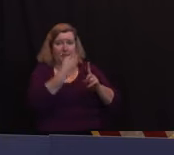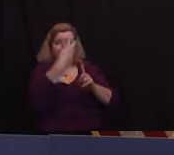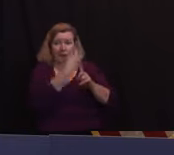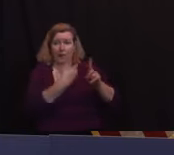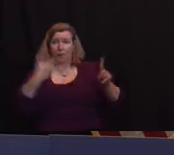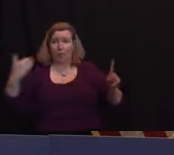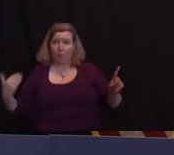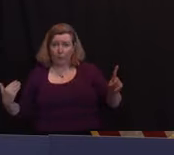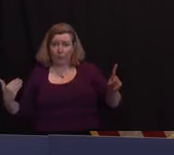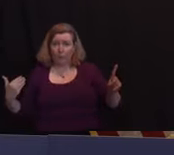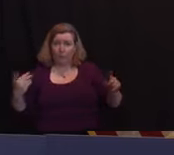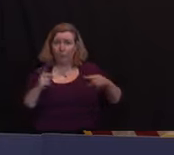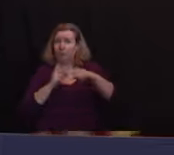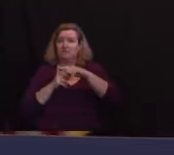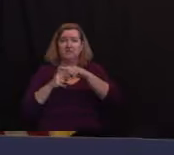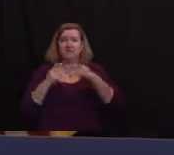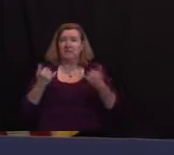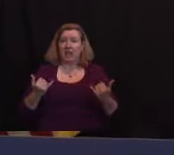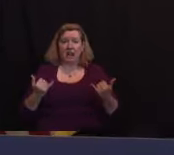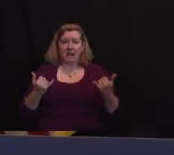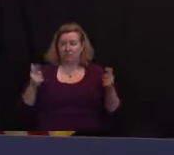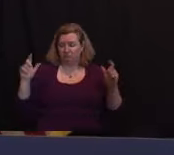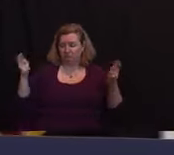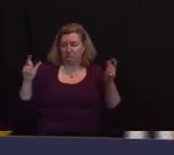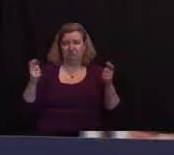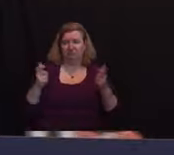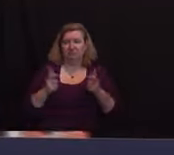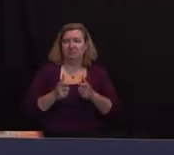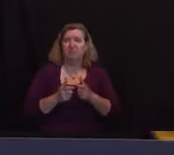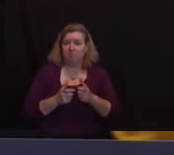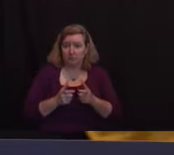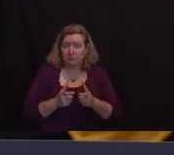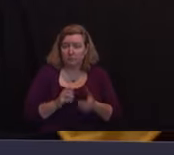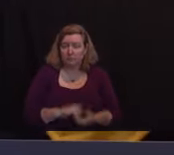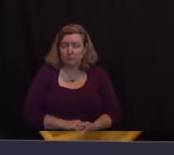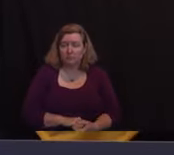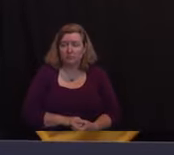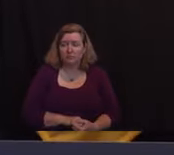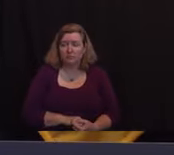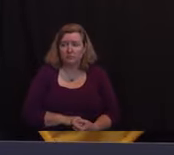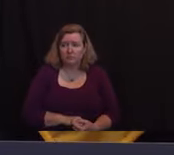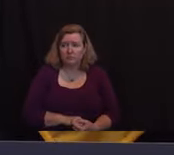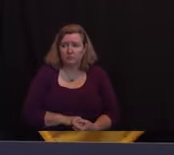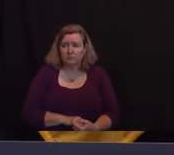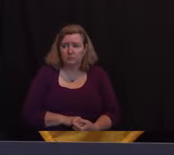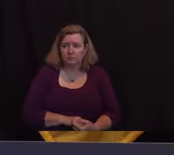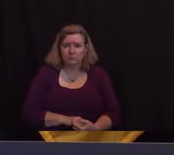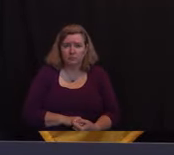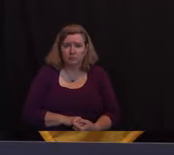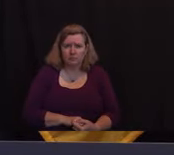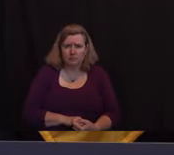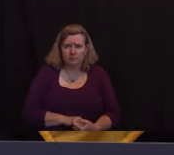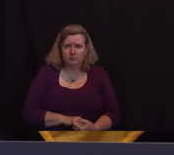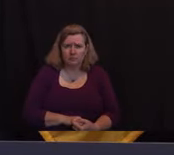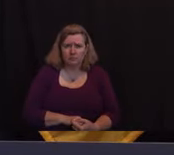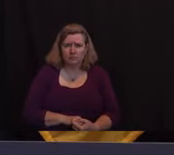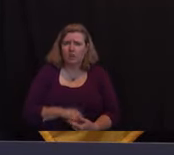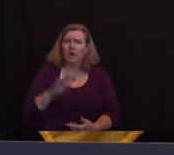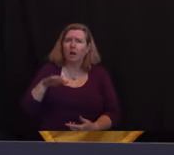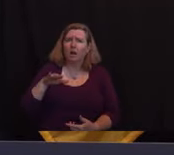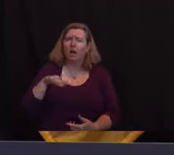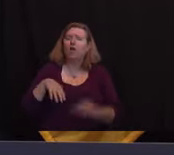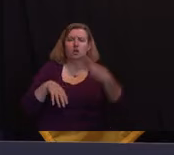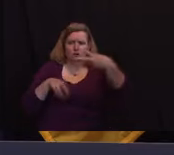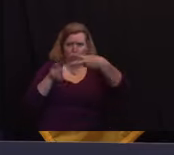through. Judy, I just Tina, did I get that right? You good? Just two other quick points and we'll wrap. One is, again, we're not